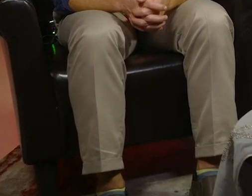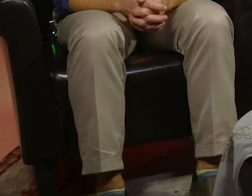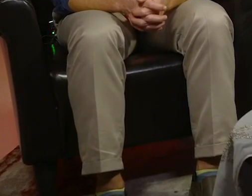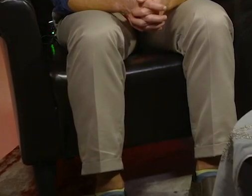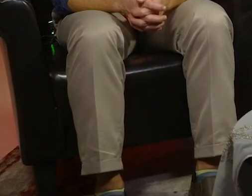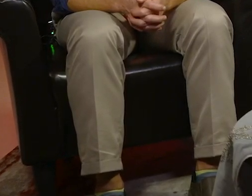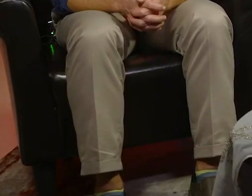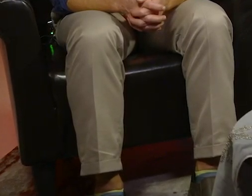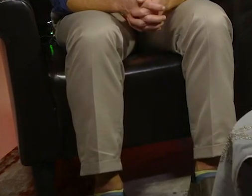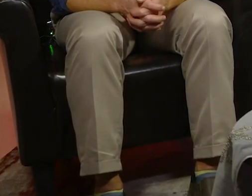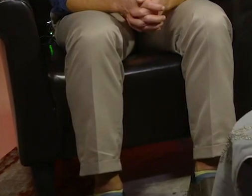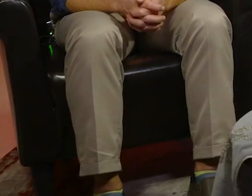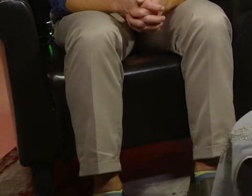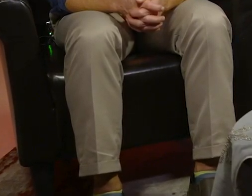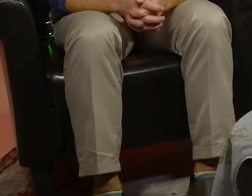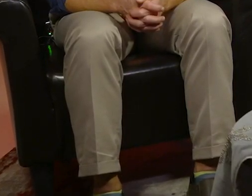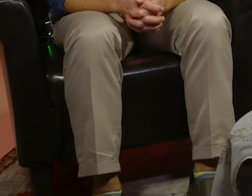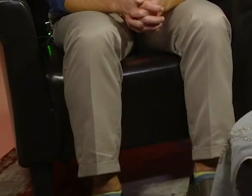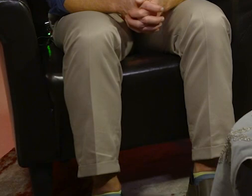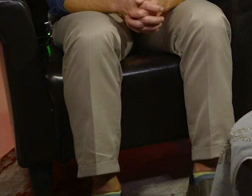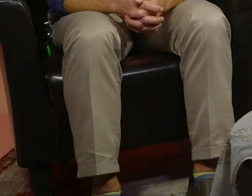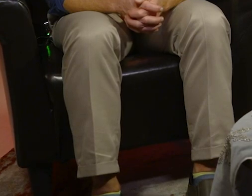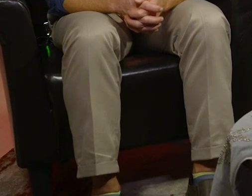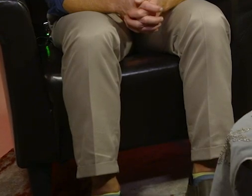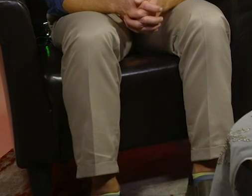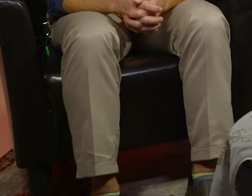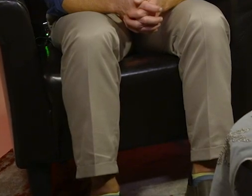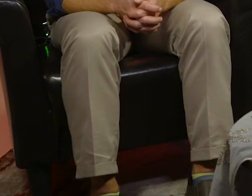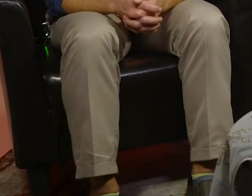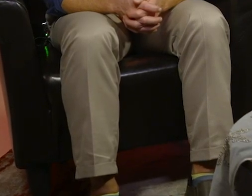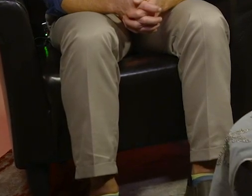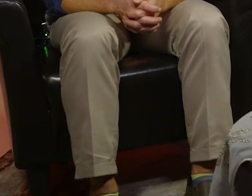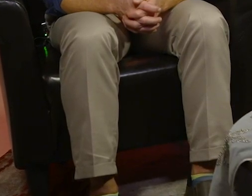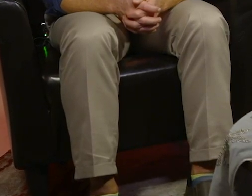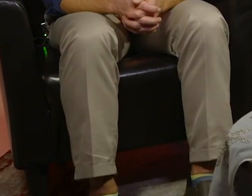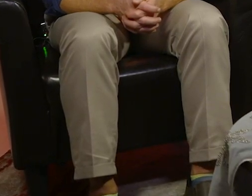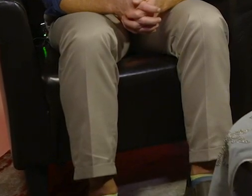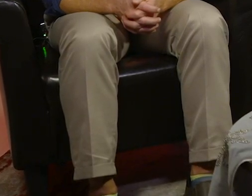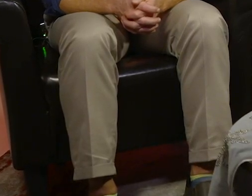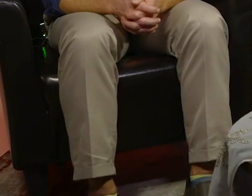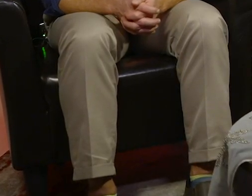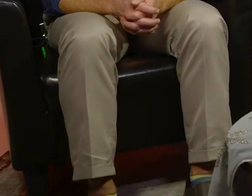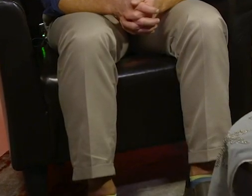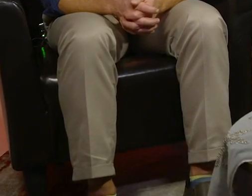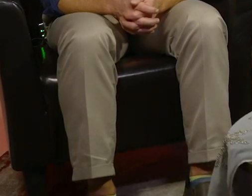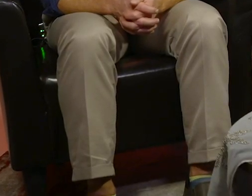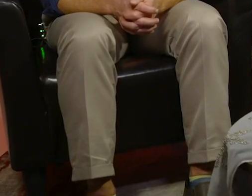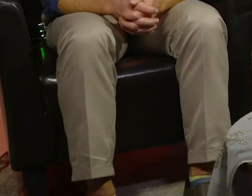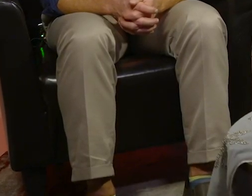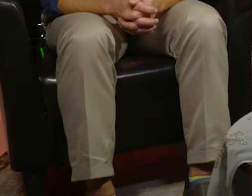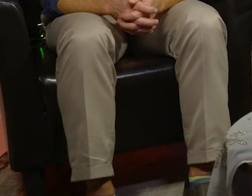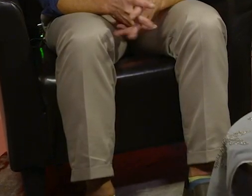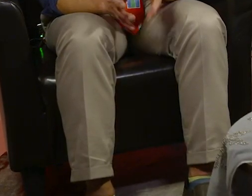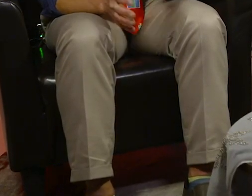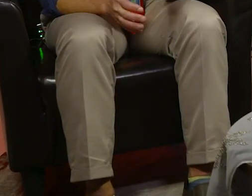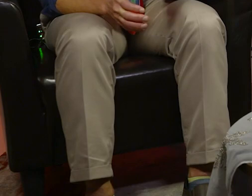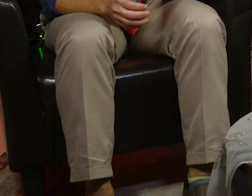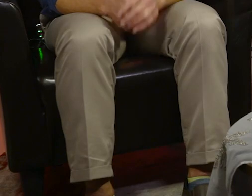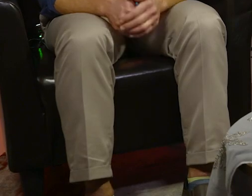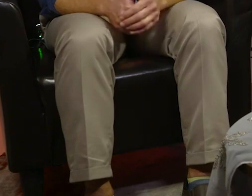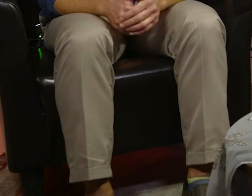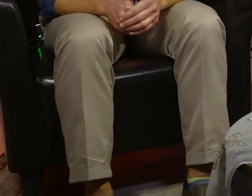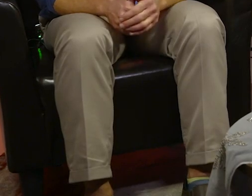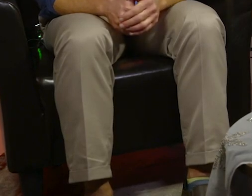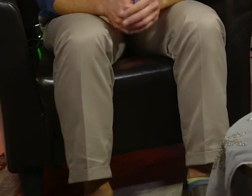but mom insisted they test for COVID too. Turns out that mother knew best. It's a good lesson for parents who know